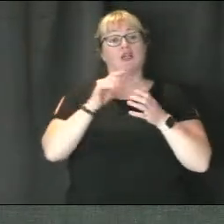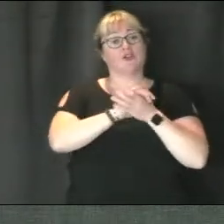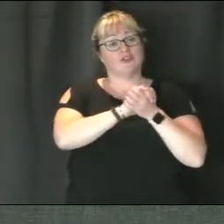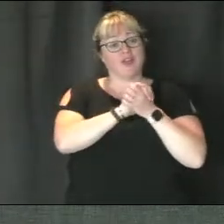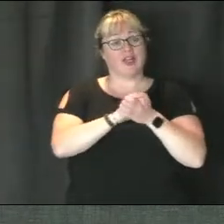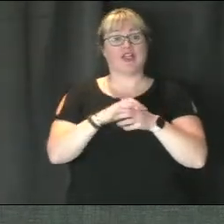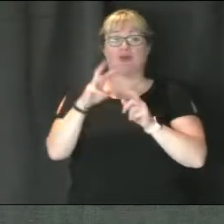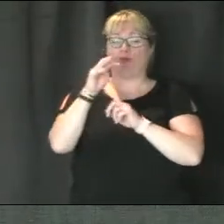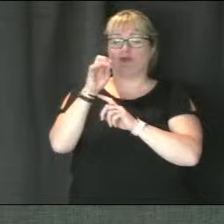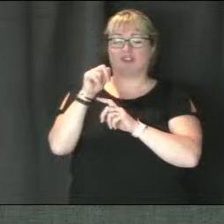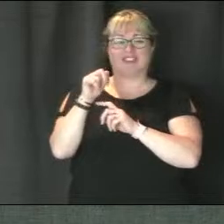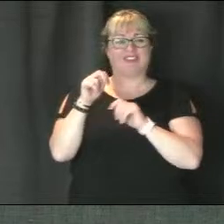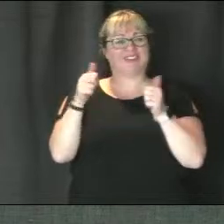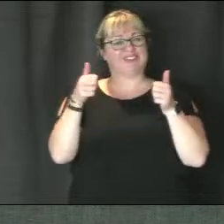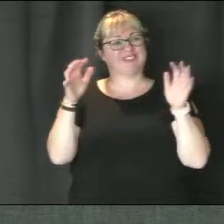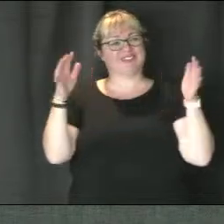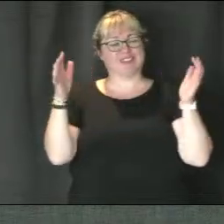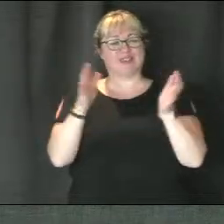Congratulations, Maureen.